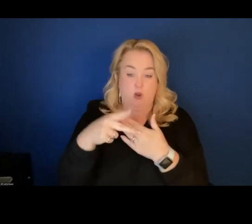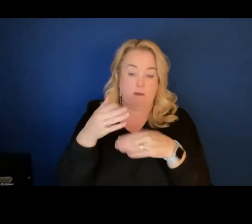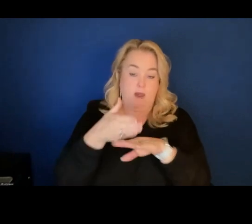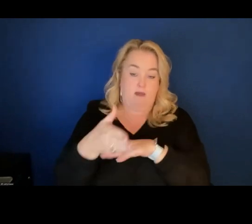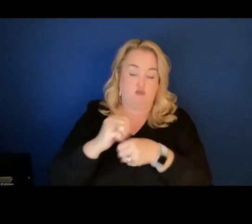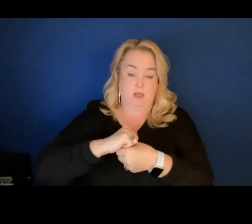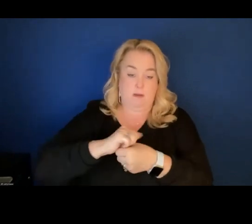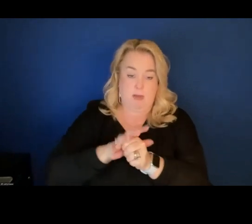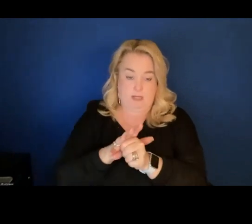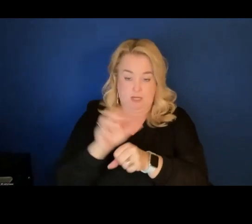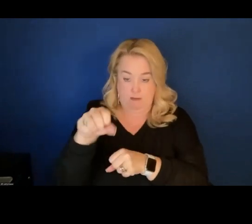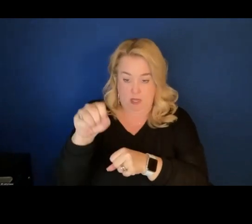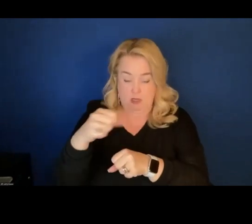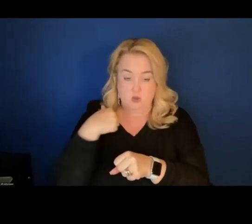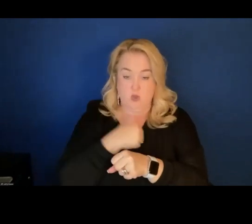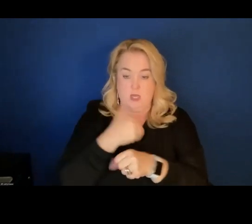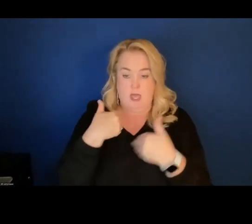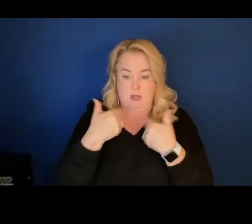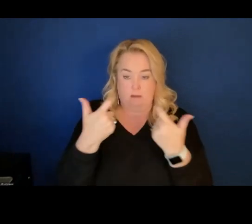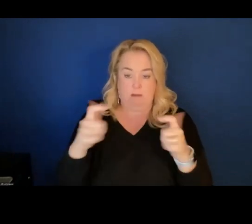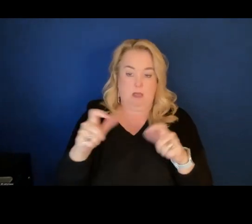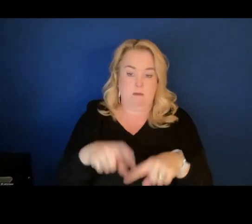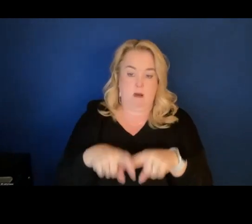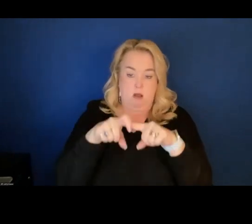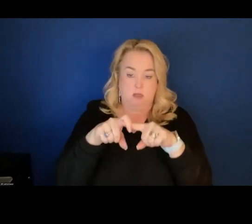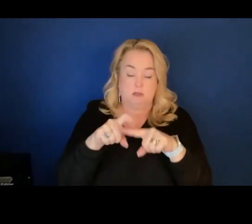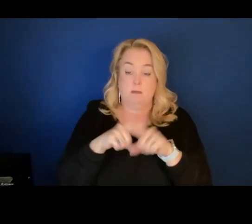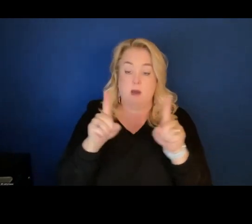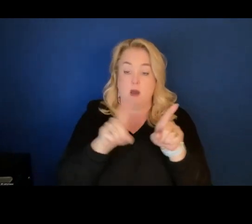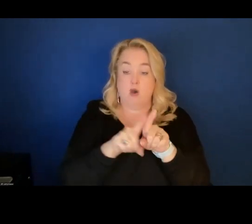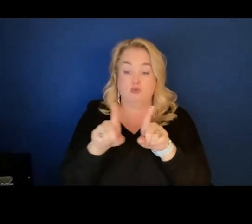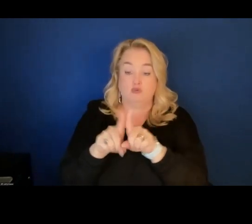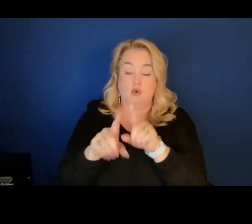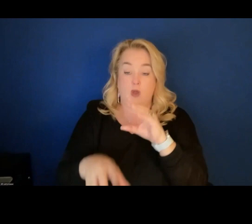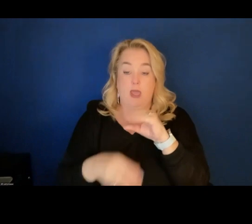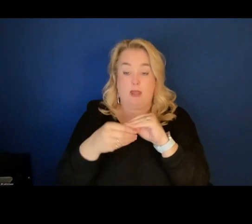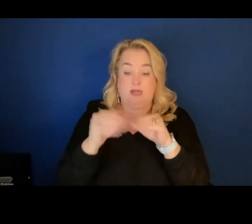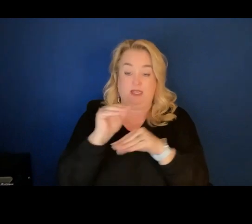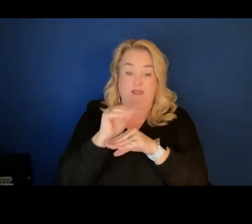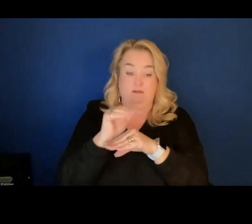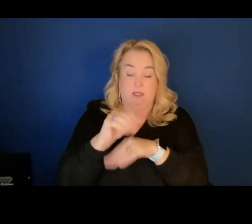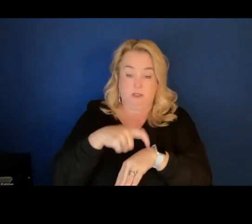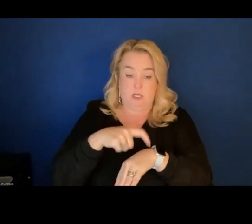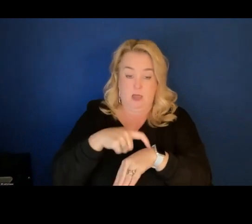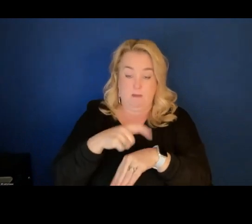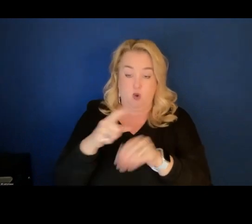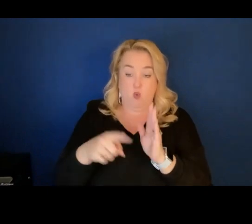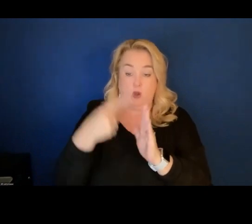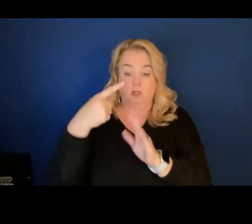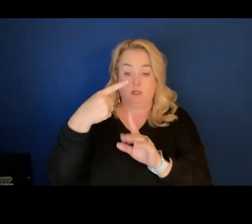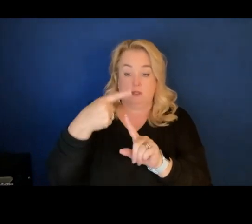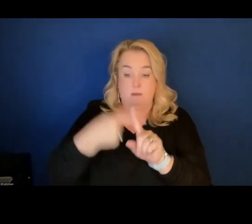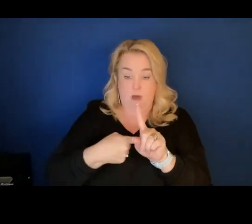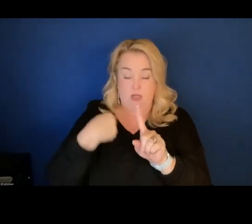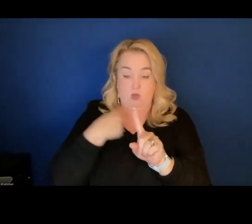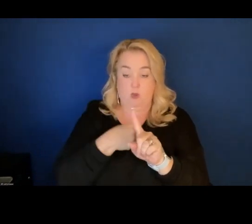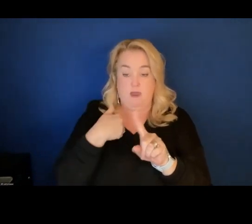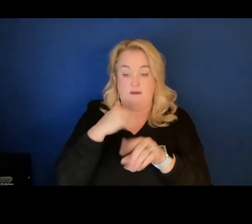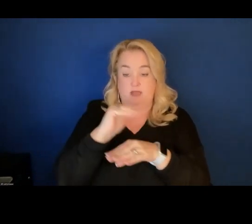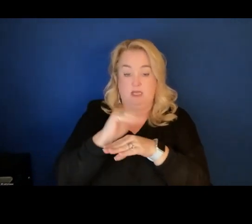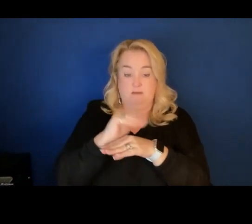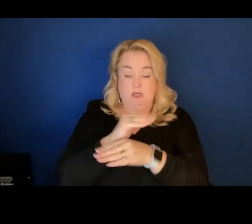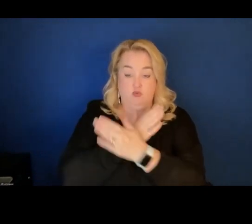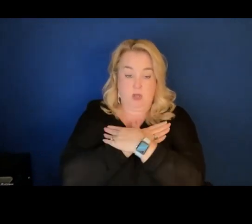where we had a major pause in much of that. But we also added an evening option. So once a month, we have an evening group respite